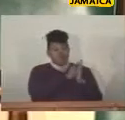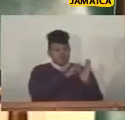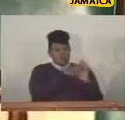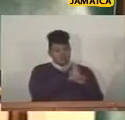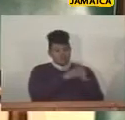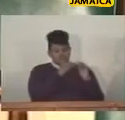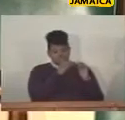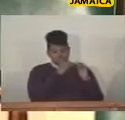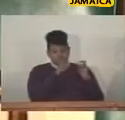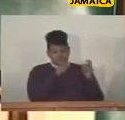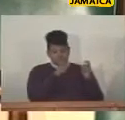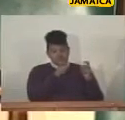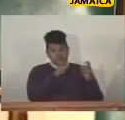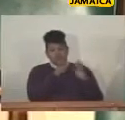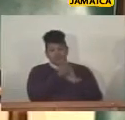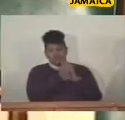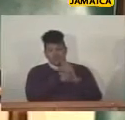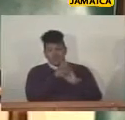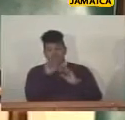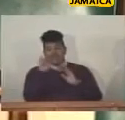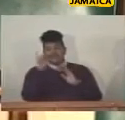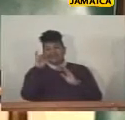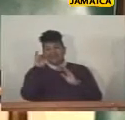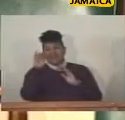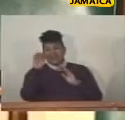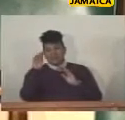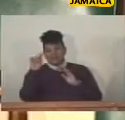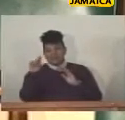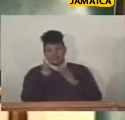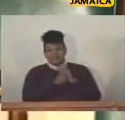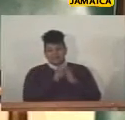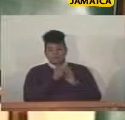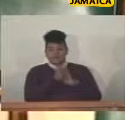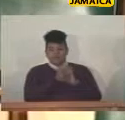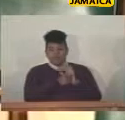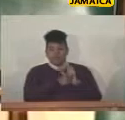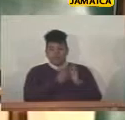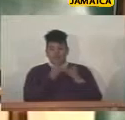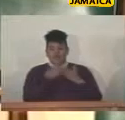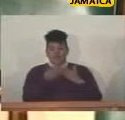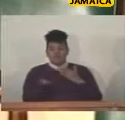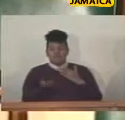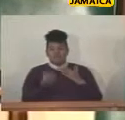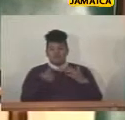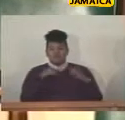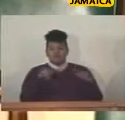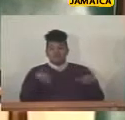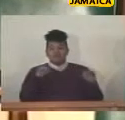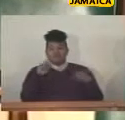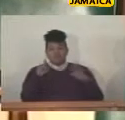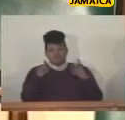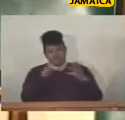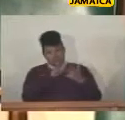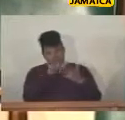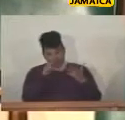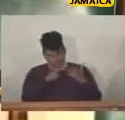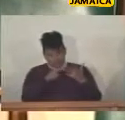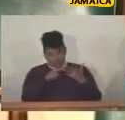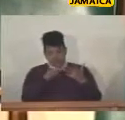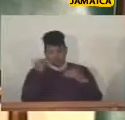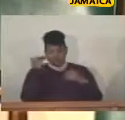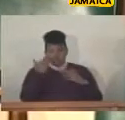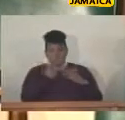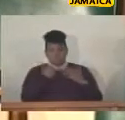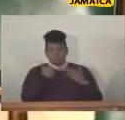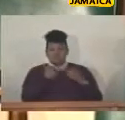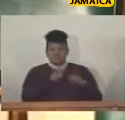Justice Administration Amendment Act and the Indictment Amendment Act thereafter, and we can take the questions thereafter, hopefully, or